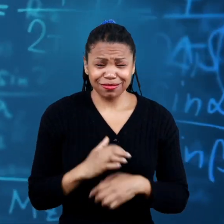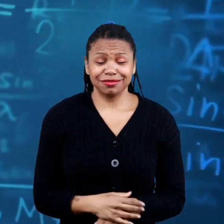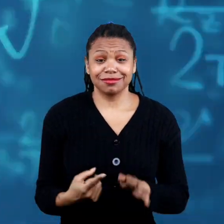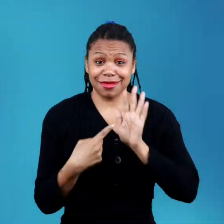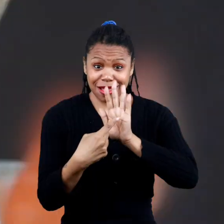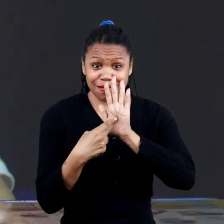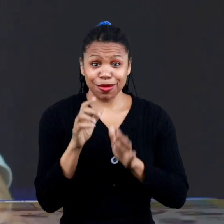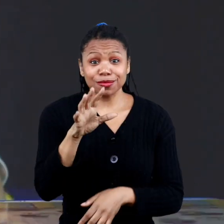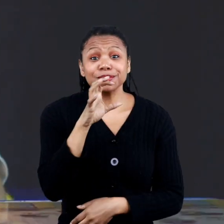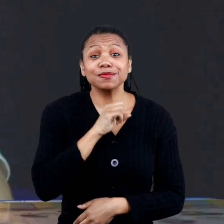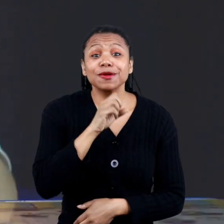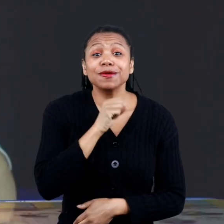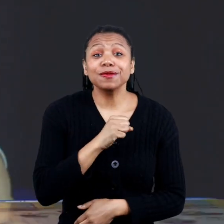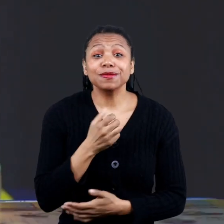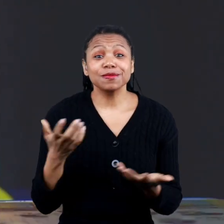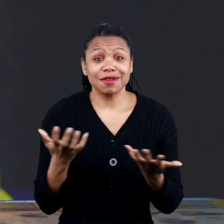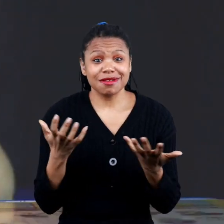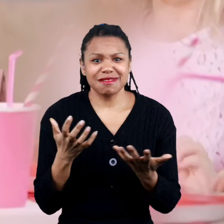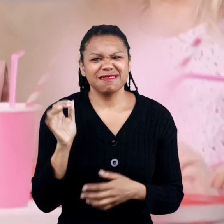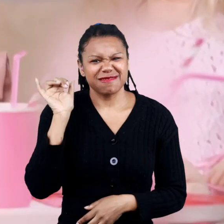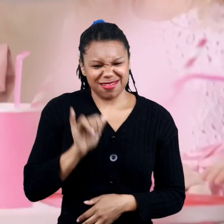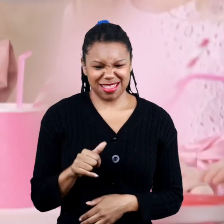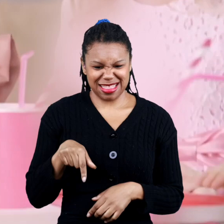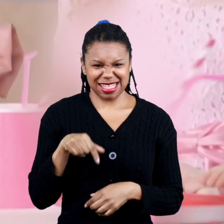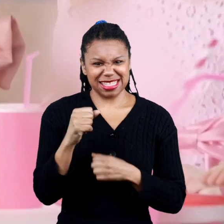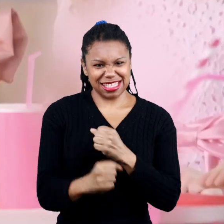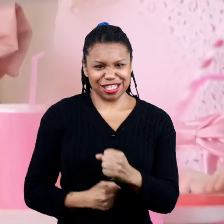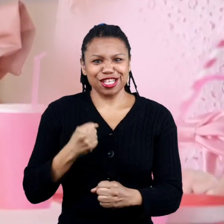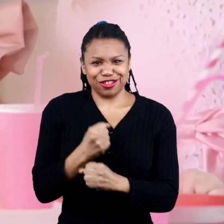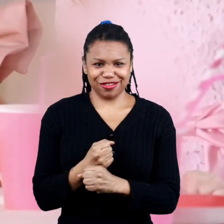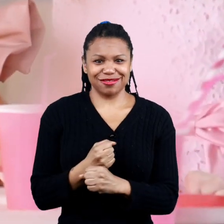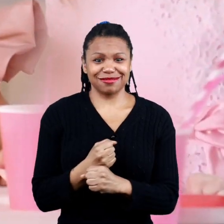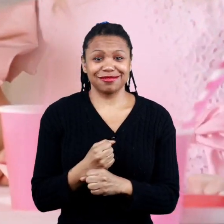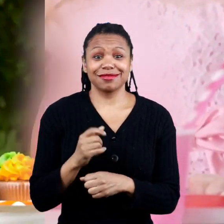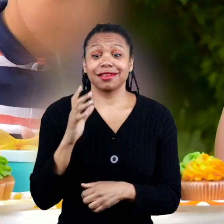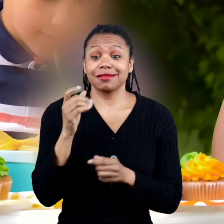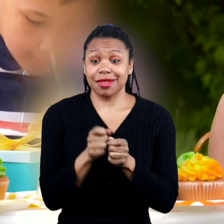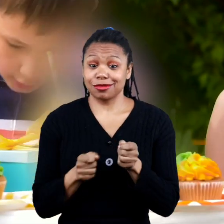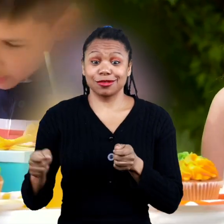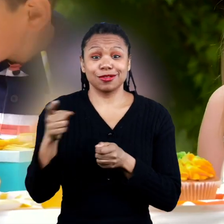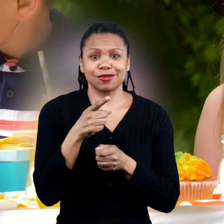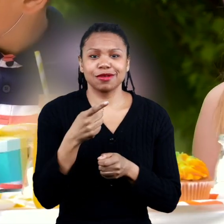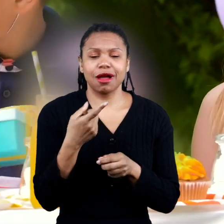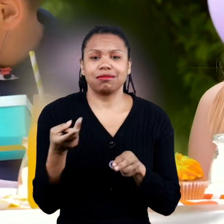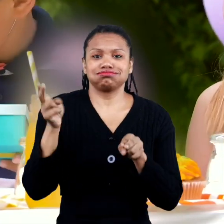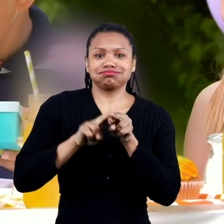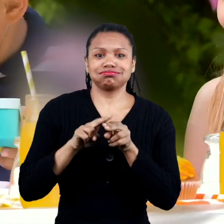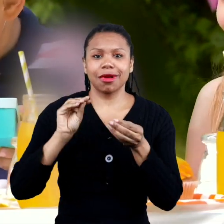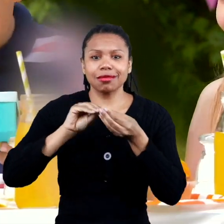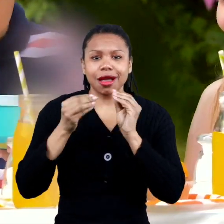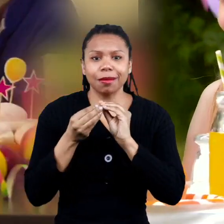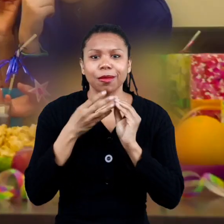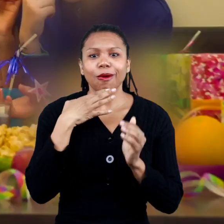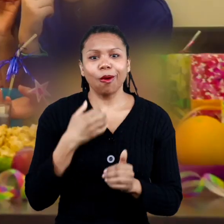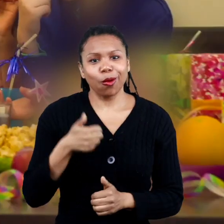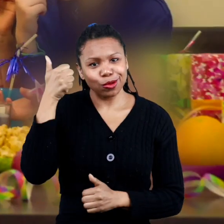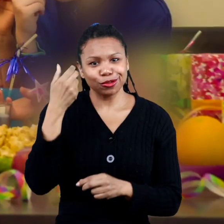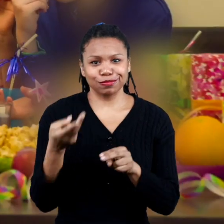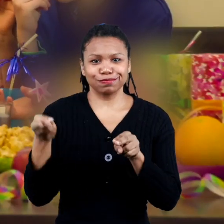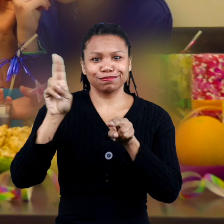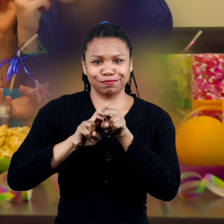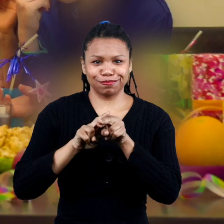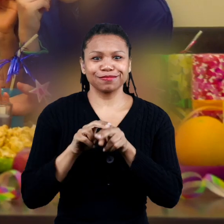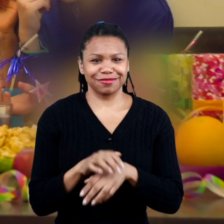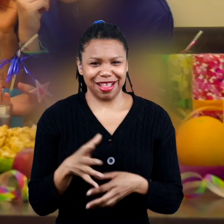lives. Take how old you are, for example. This year, you're a certain age, and next year, you'll be a year older. Each year